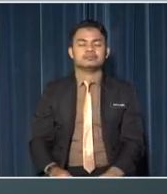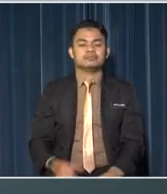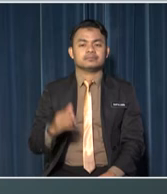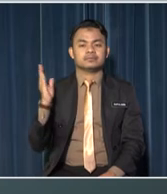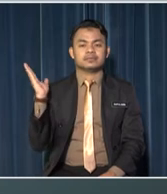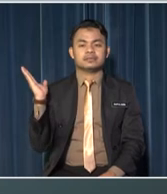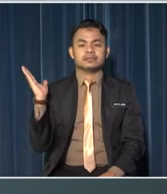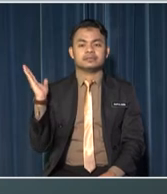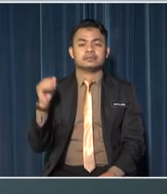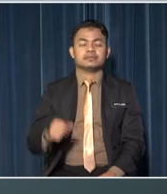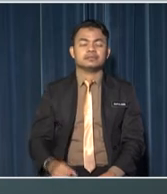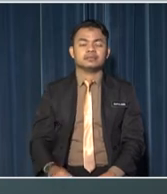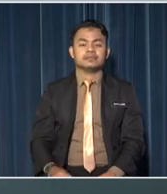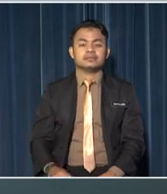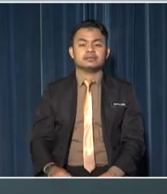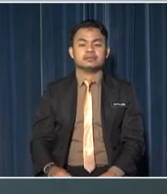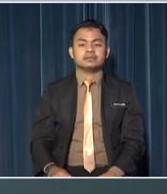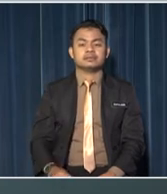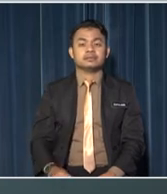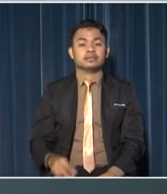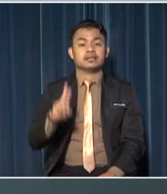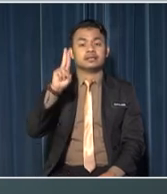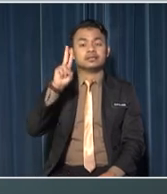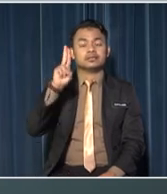This is a Rubik's cube.